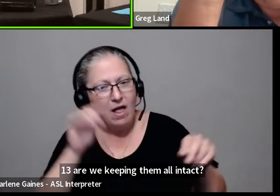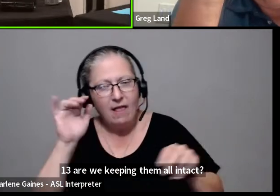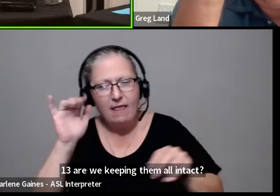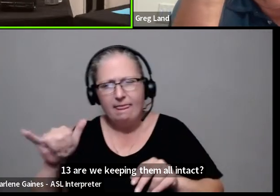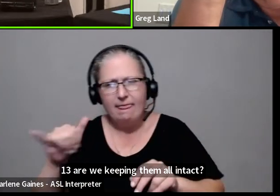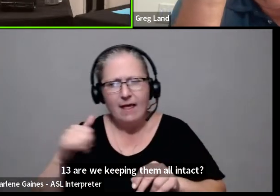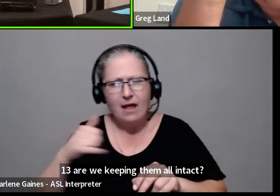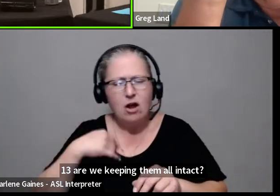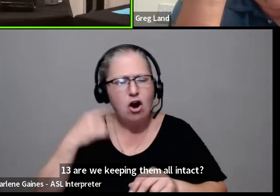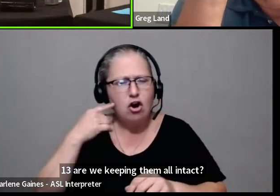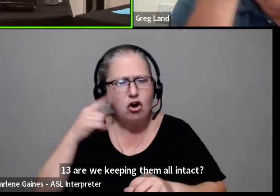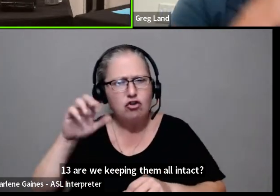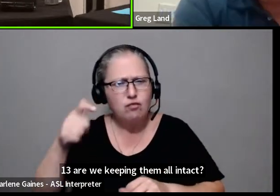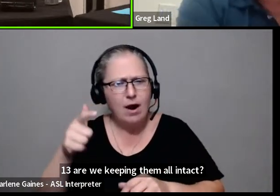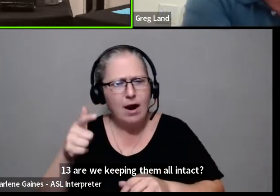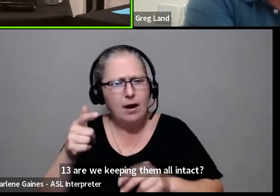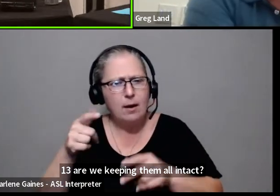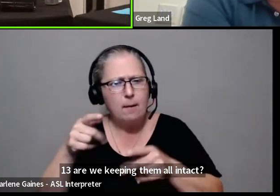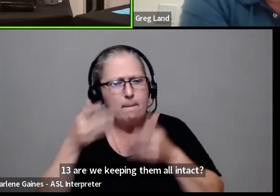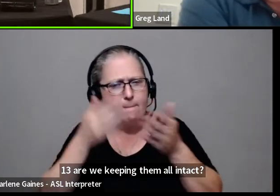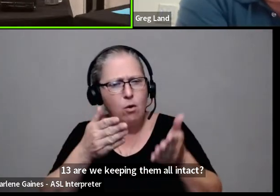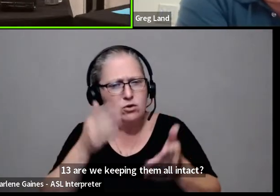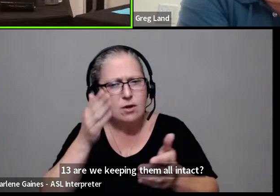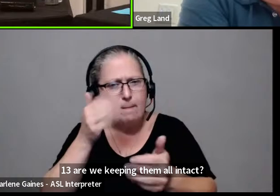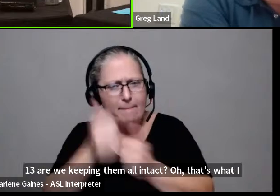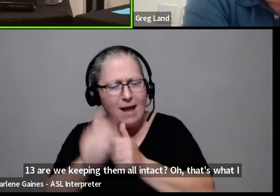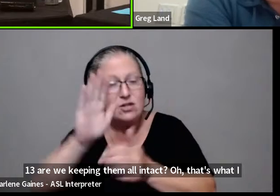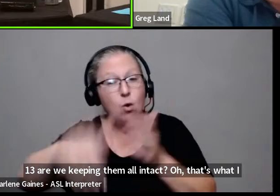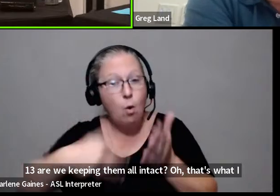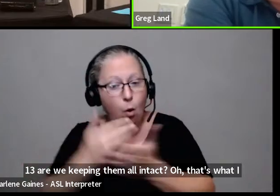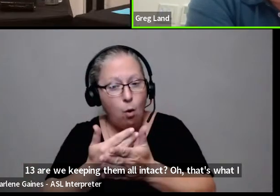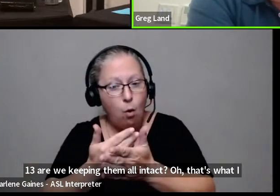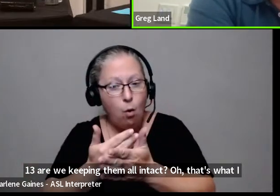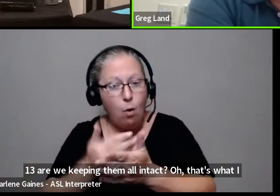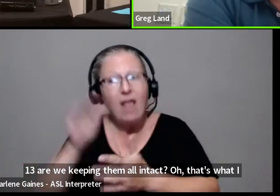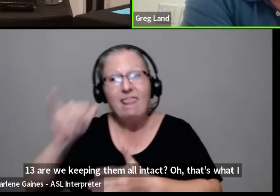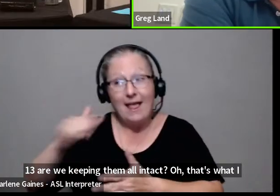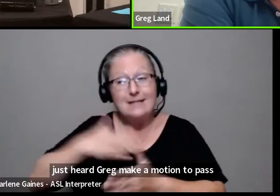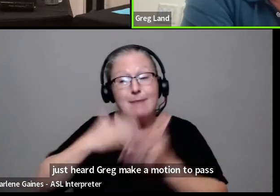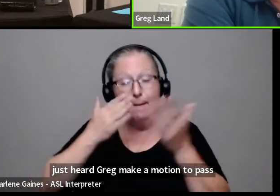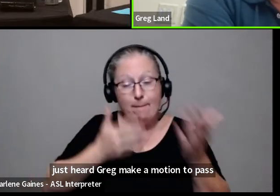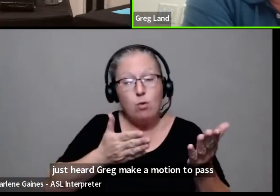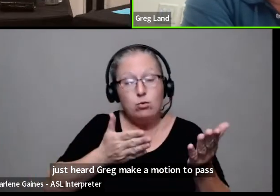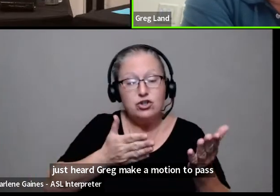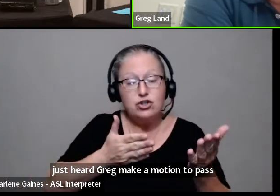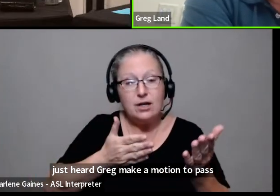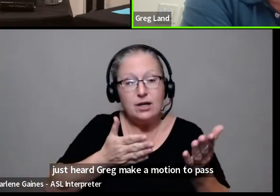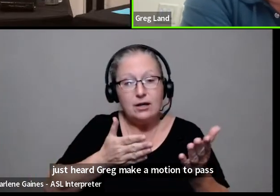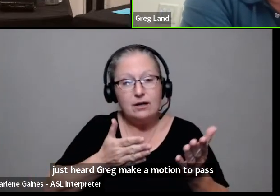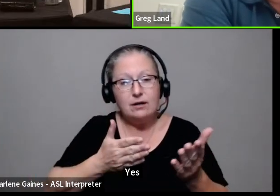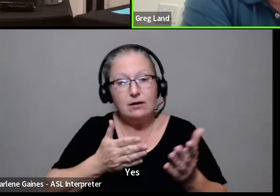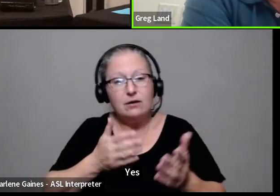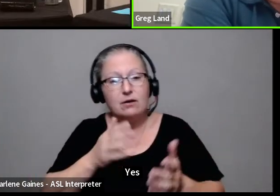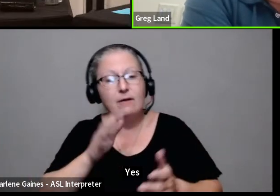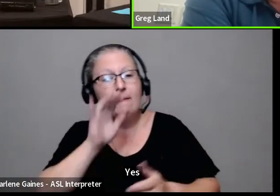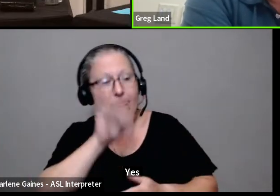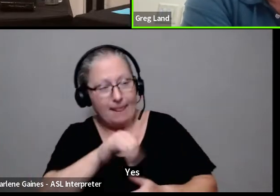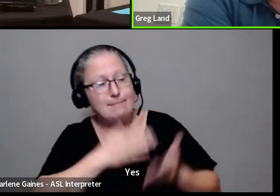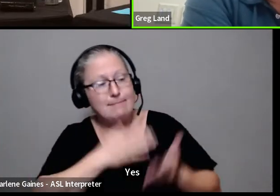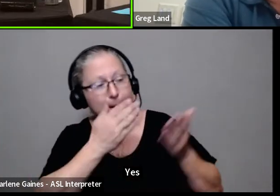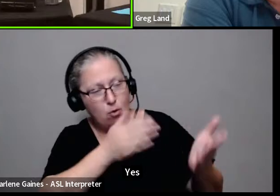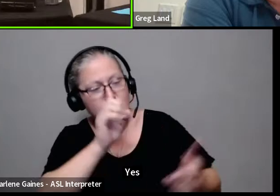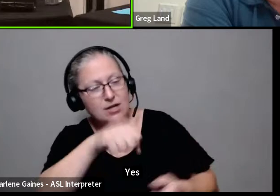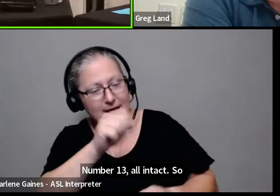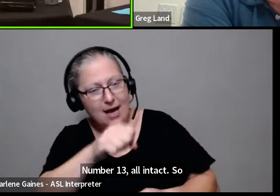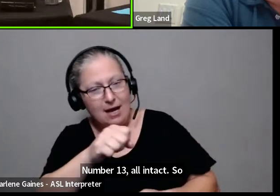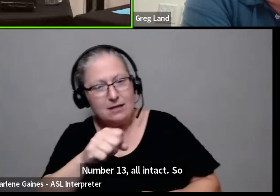I just heard Greg make a motion to pass Go ahead. the Trustee. entire Oh, Yes, that was my motion. number 13 Yes. all intact. So Yep, that's if my we're not- motion.